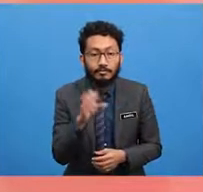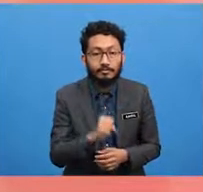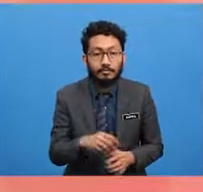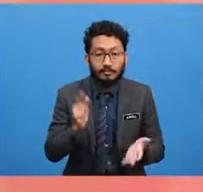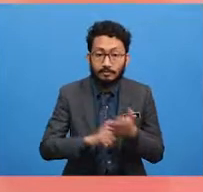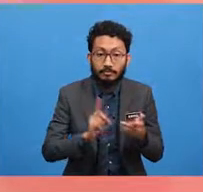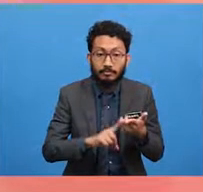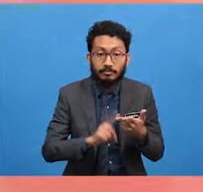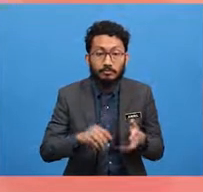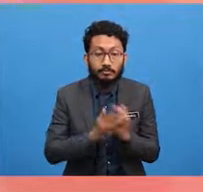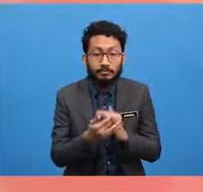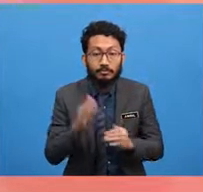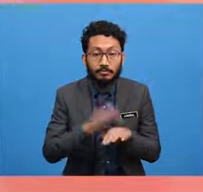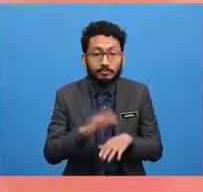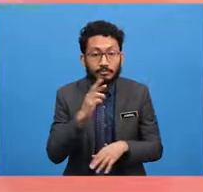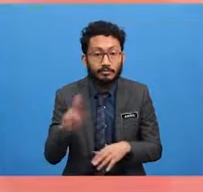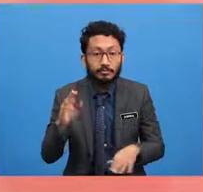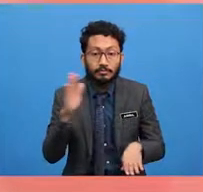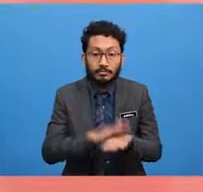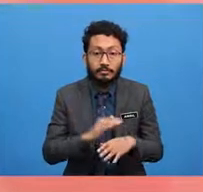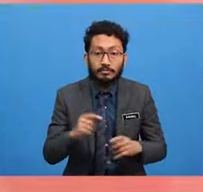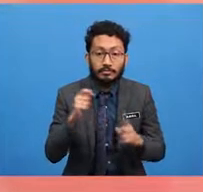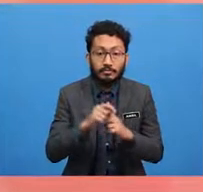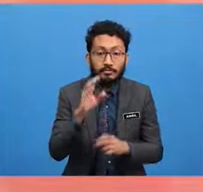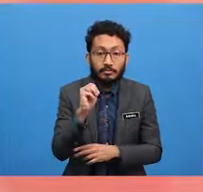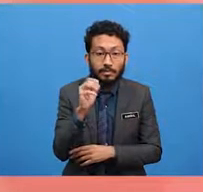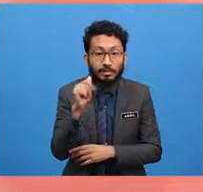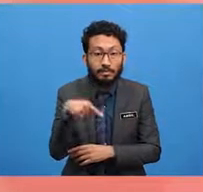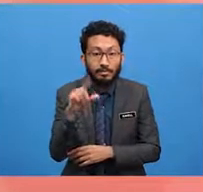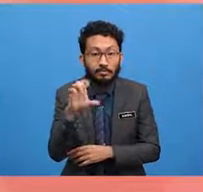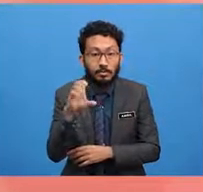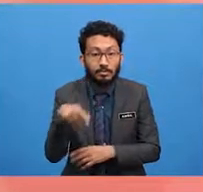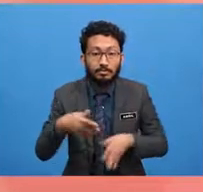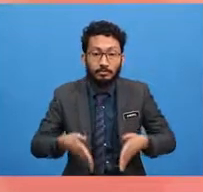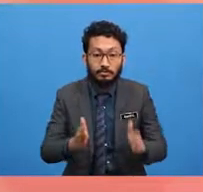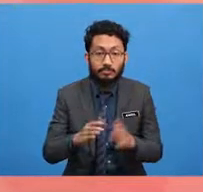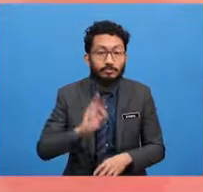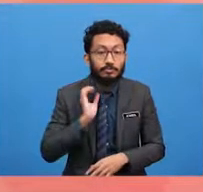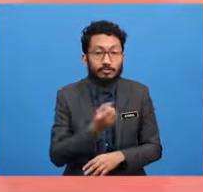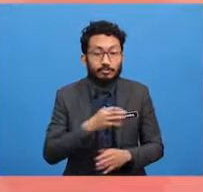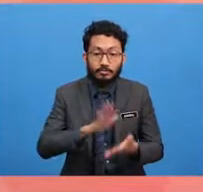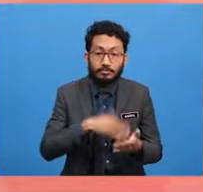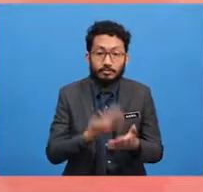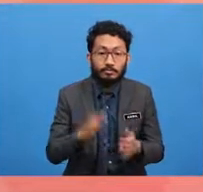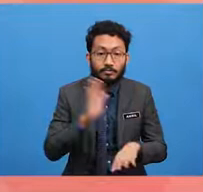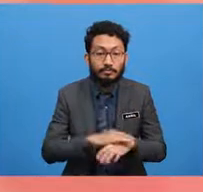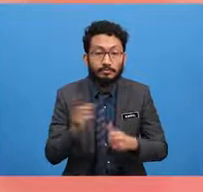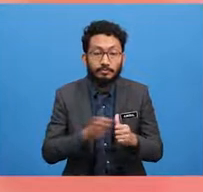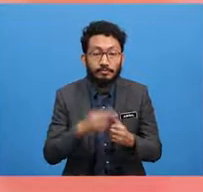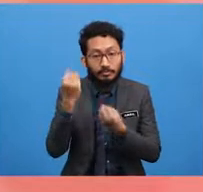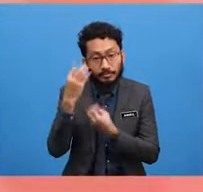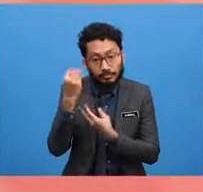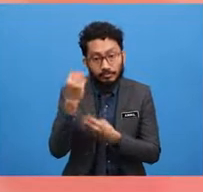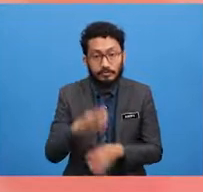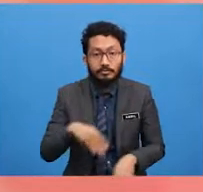on the right into Maple Street. Our bakery is at the first traffic lights on the corner of